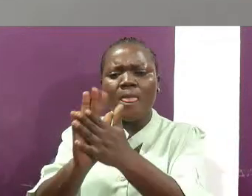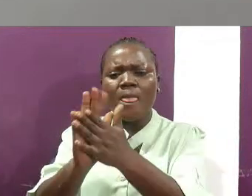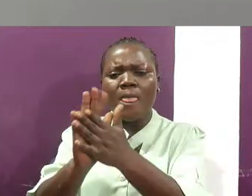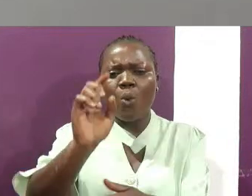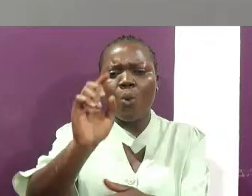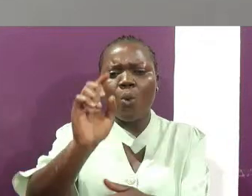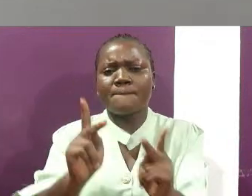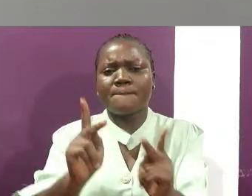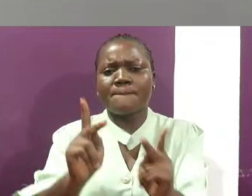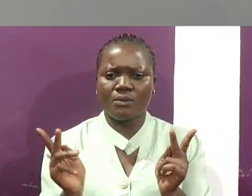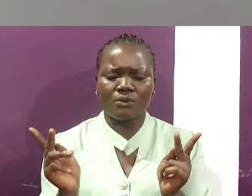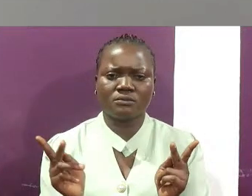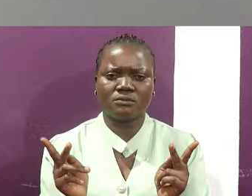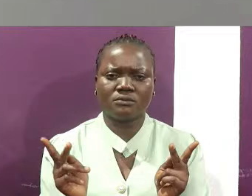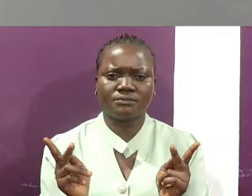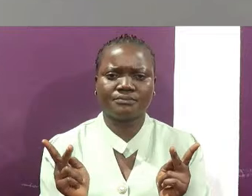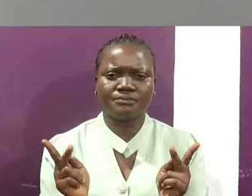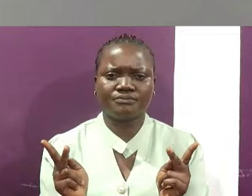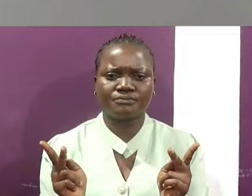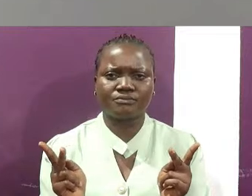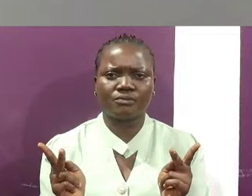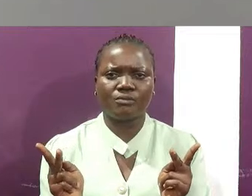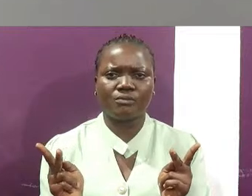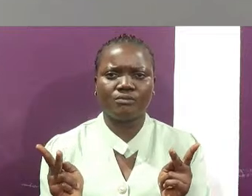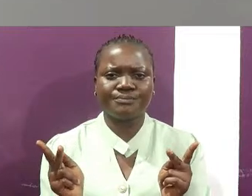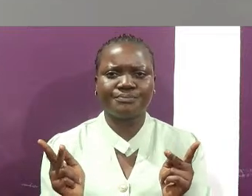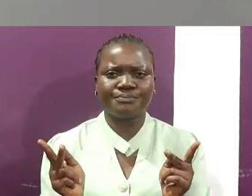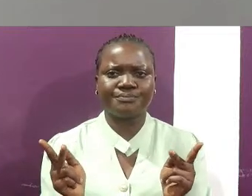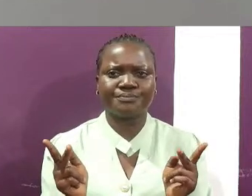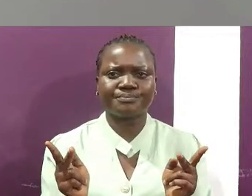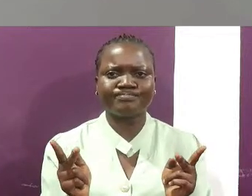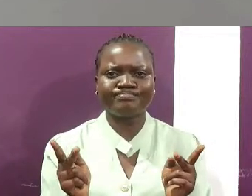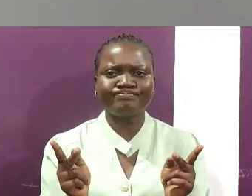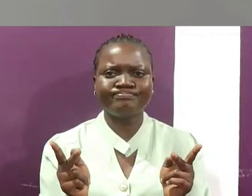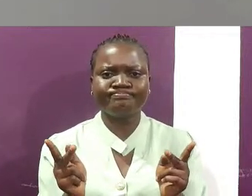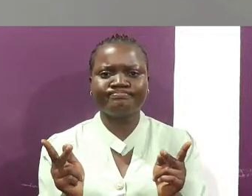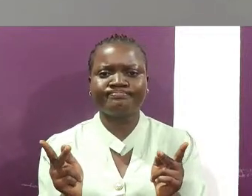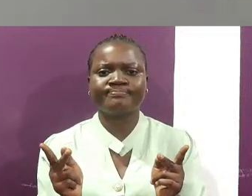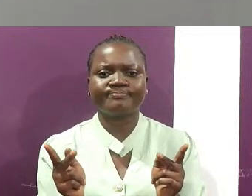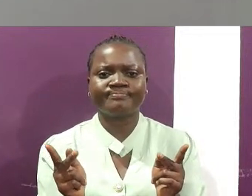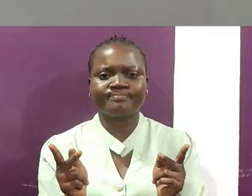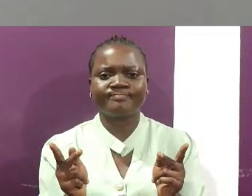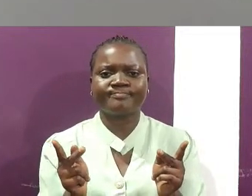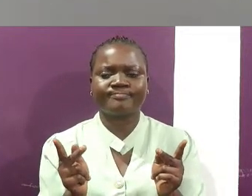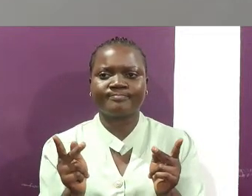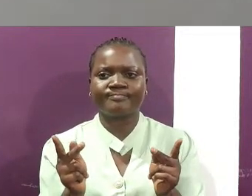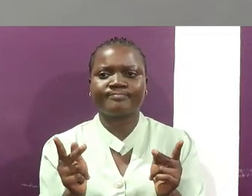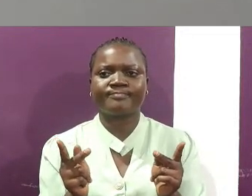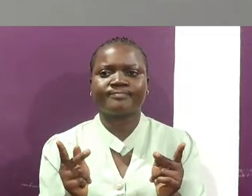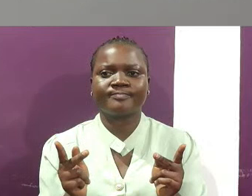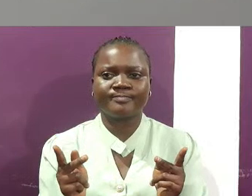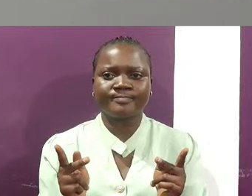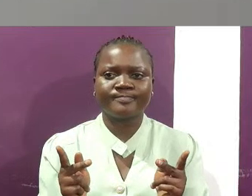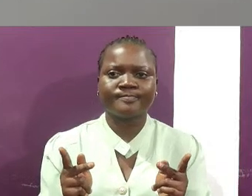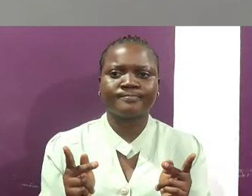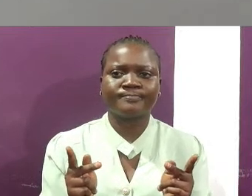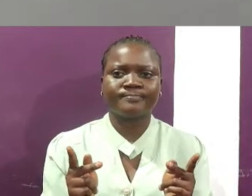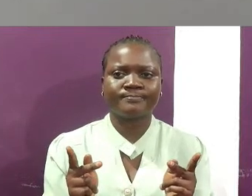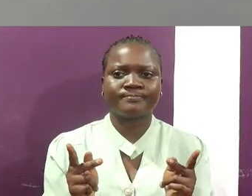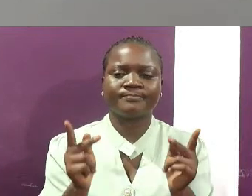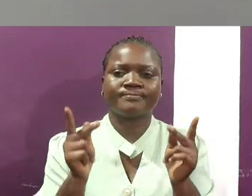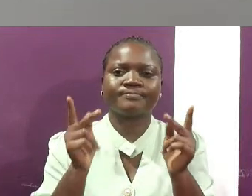And even Paul would tell those in Galatia, stop living this way. The old law won't save you, it won't help